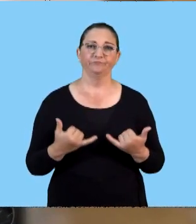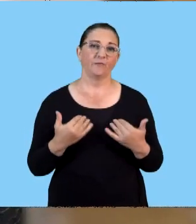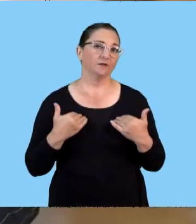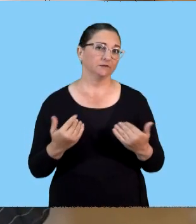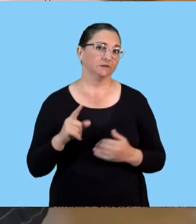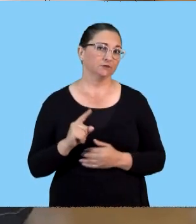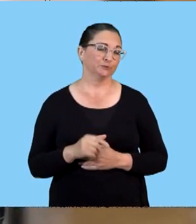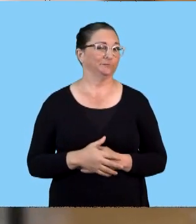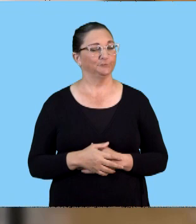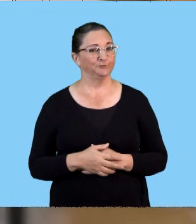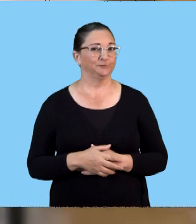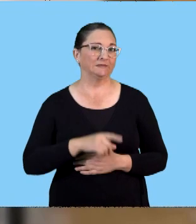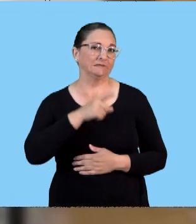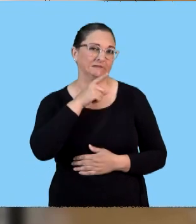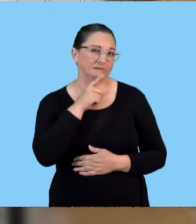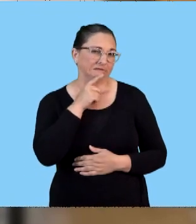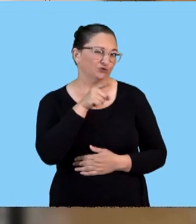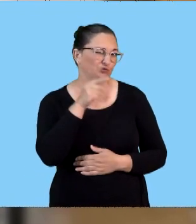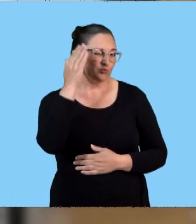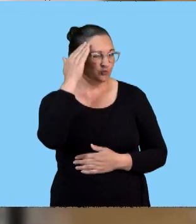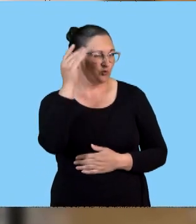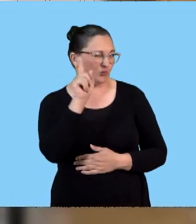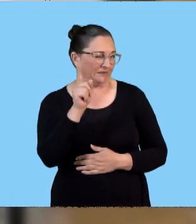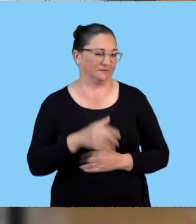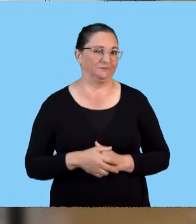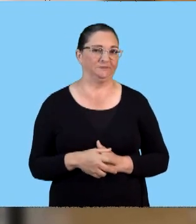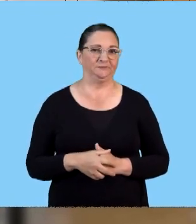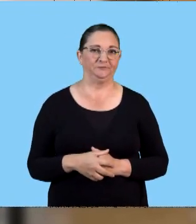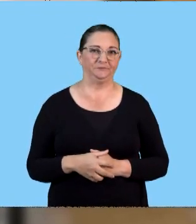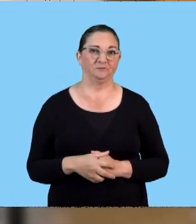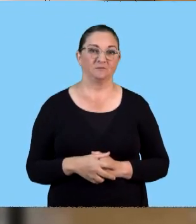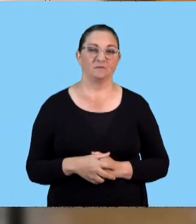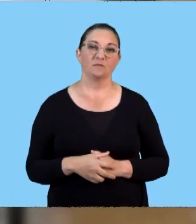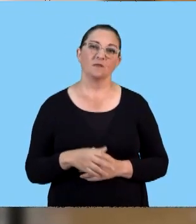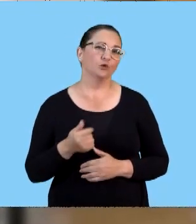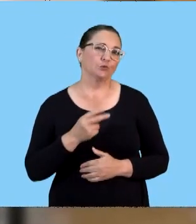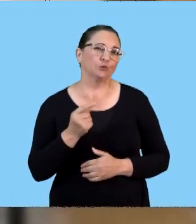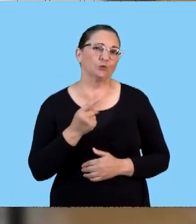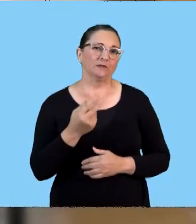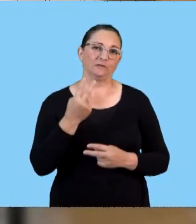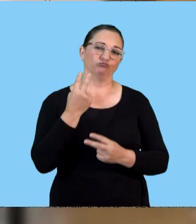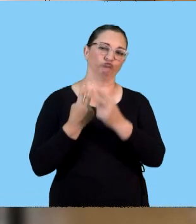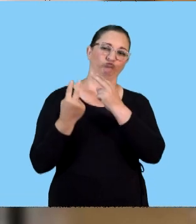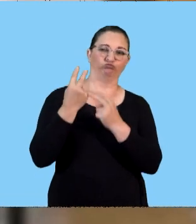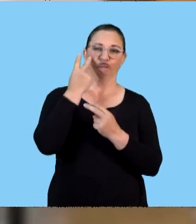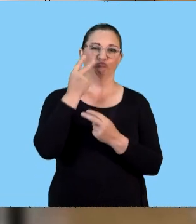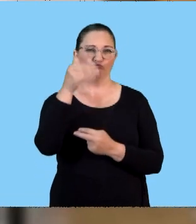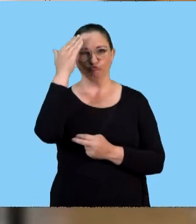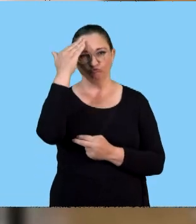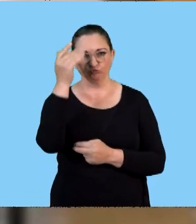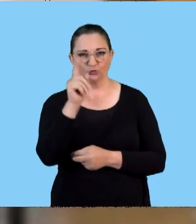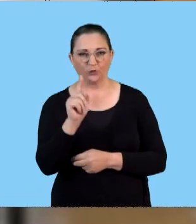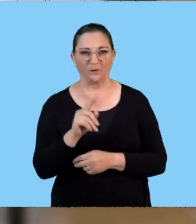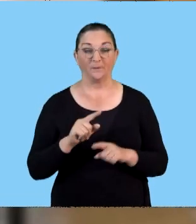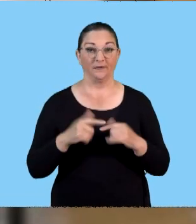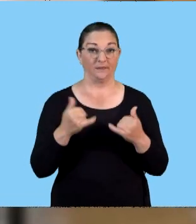off by testing what you should know at this moment in time, right? And we call this a quick pre-knowledge practice. And